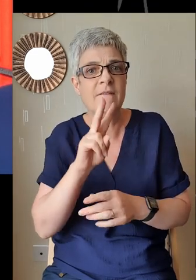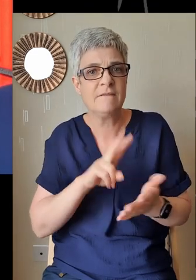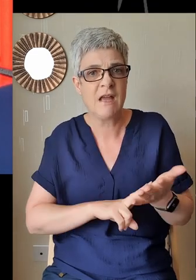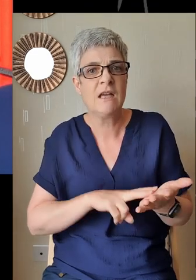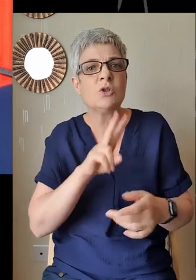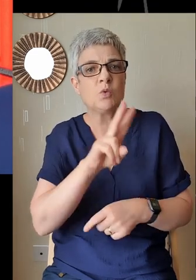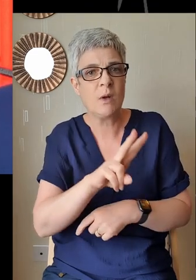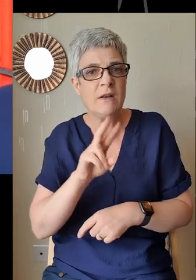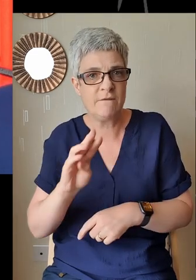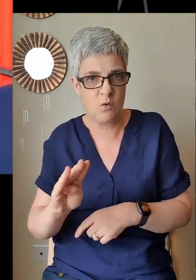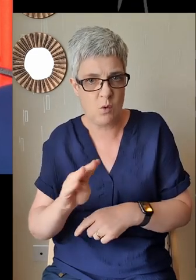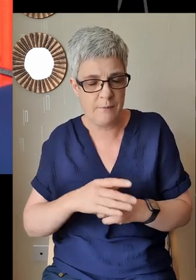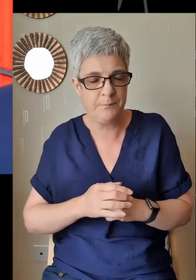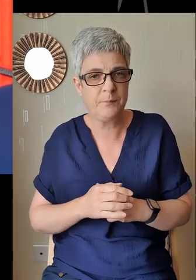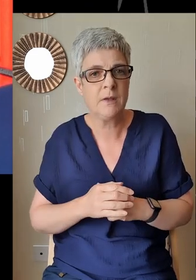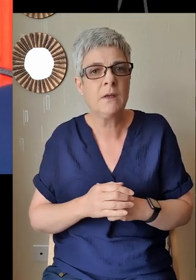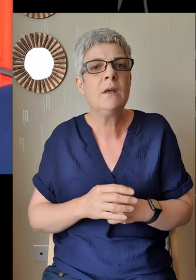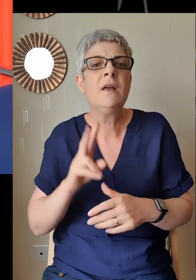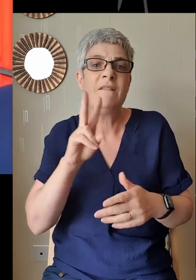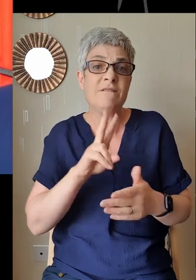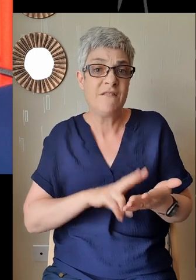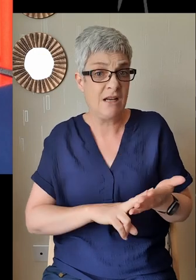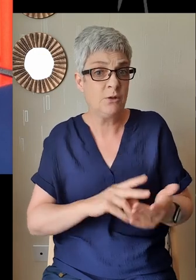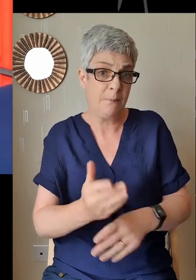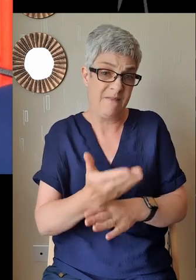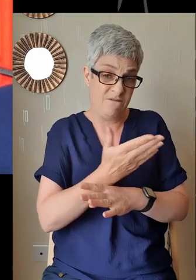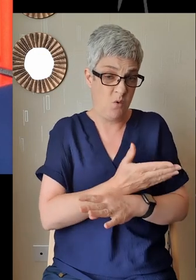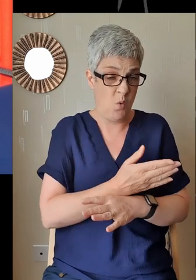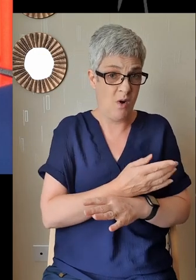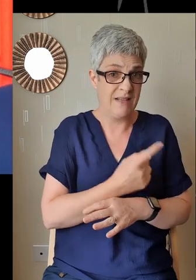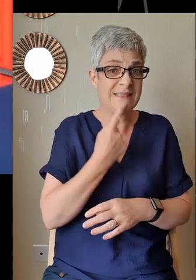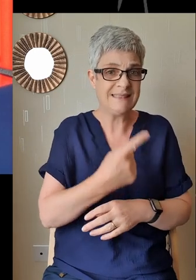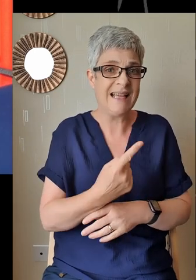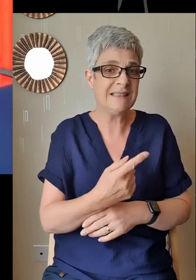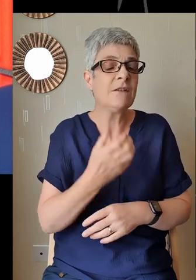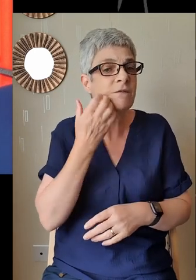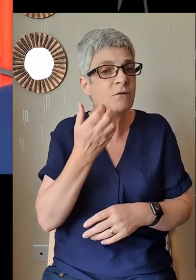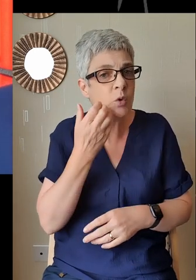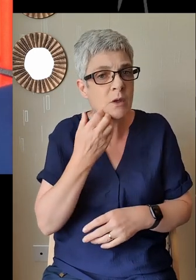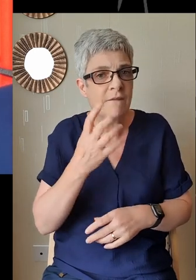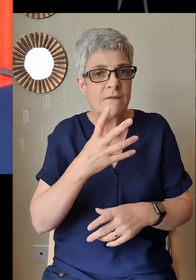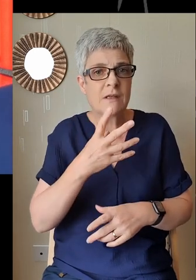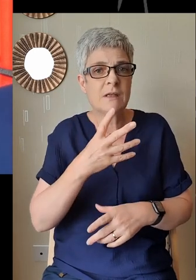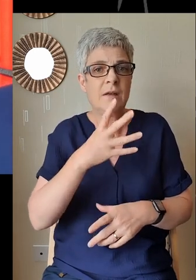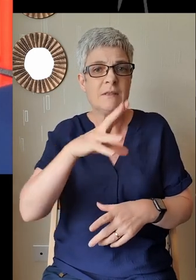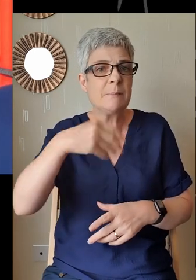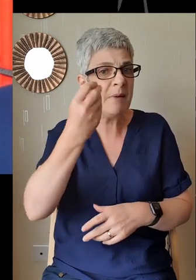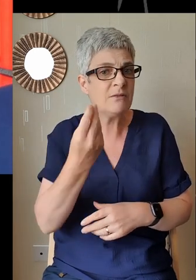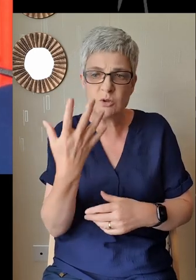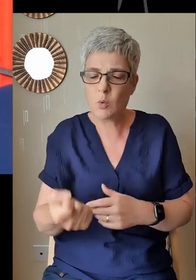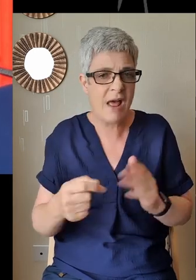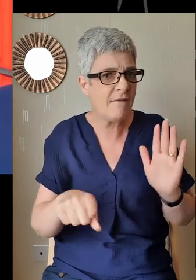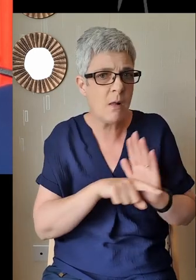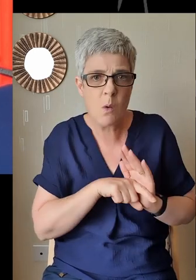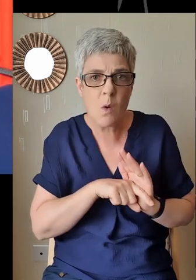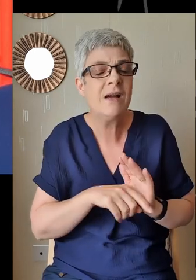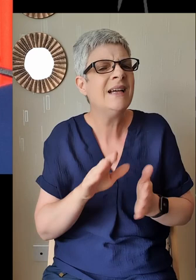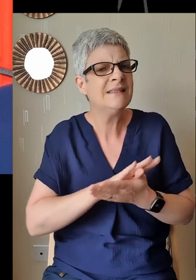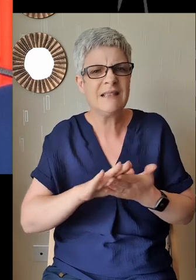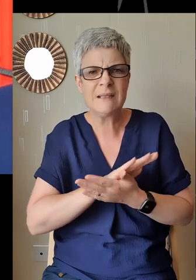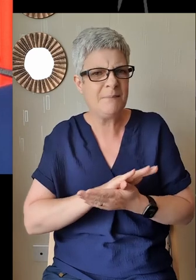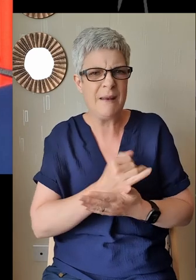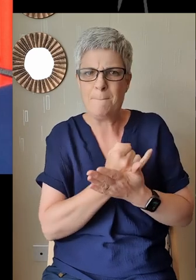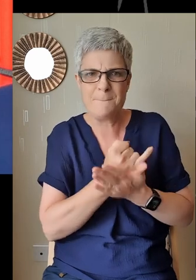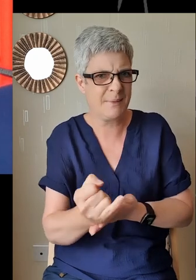24. In the previous verse, when Paul has said, against such things, the fruit of the Spirit, there is no law. He doesn't mean there's a law banning